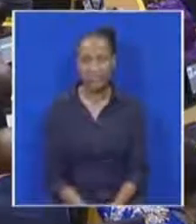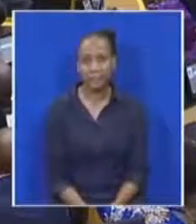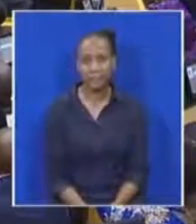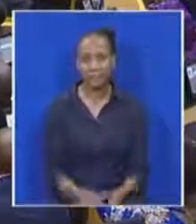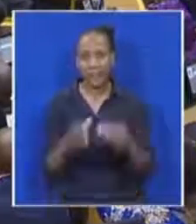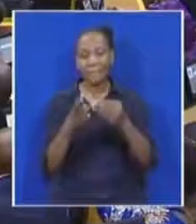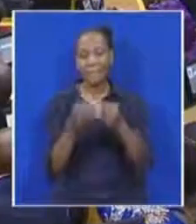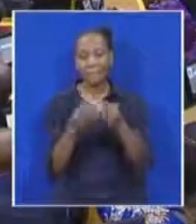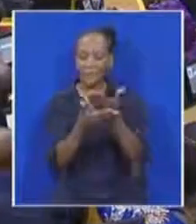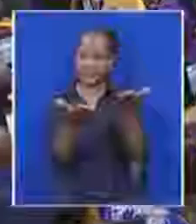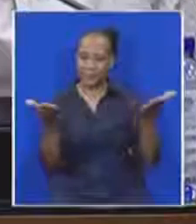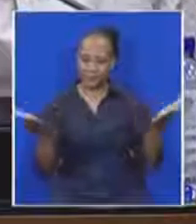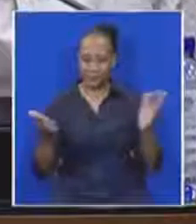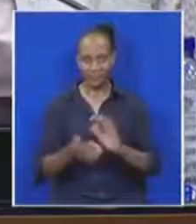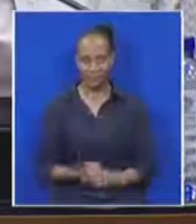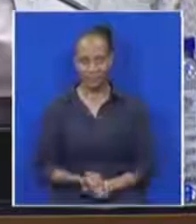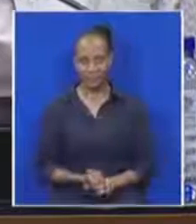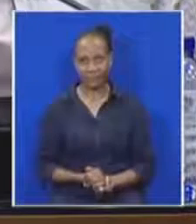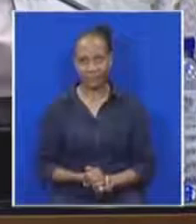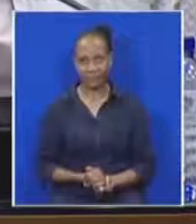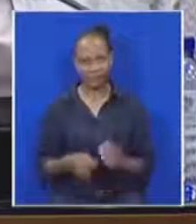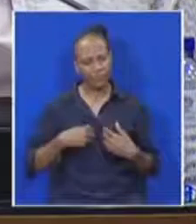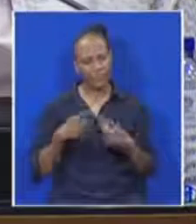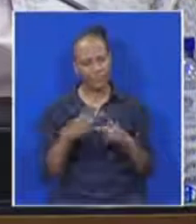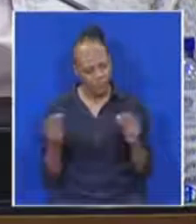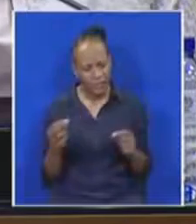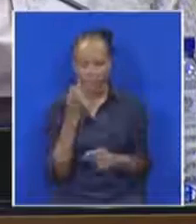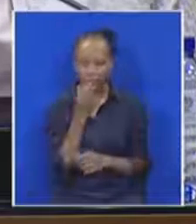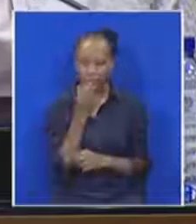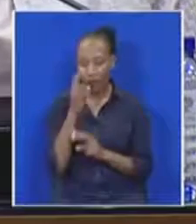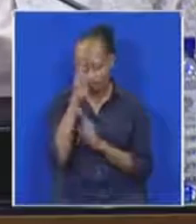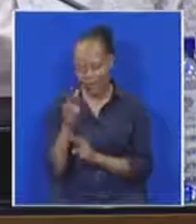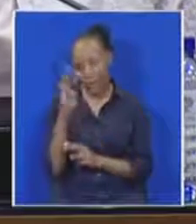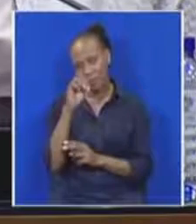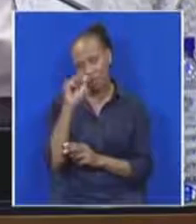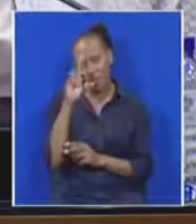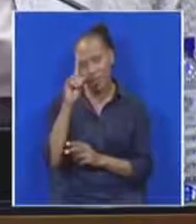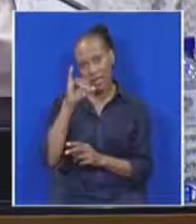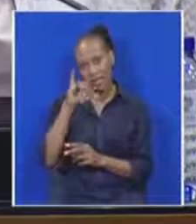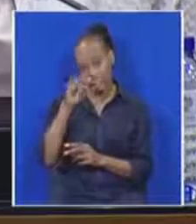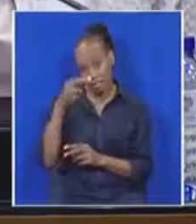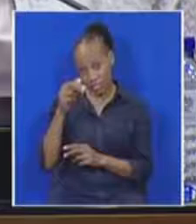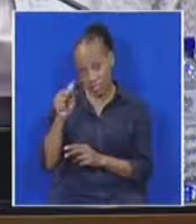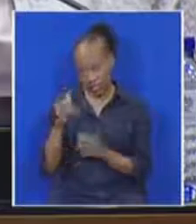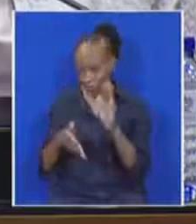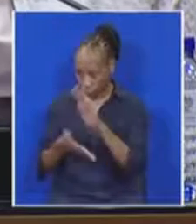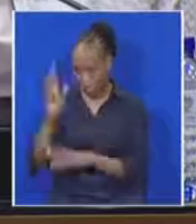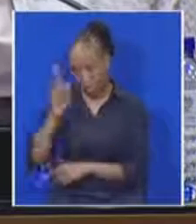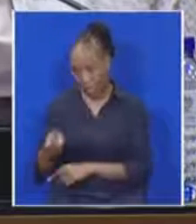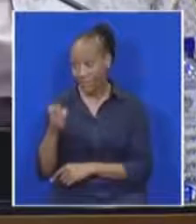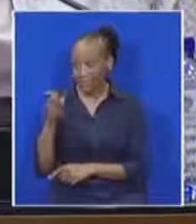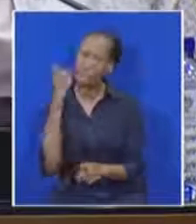Honorable members, I have asked Honorable Madisha to leave the house. He has refused to leave the